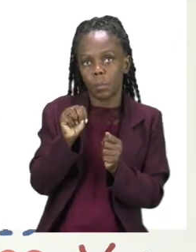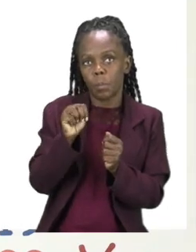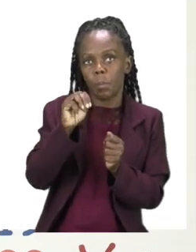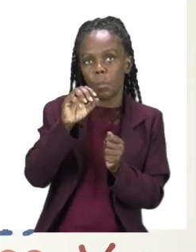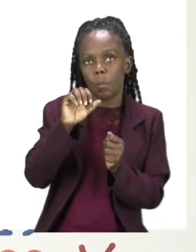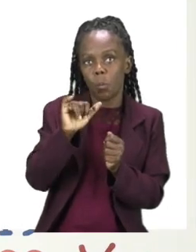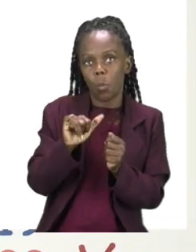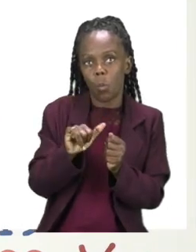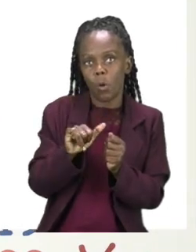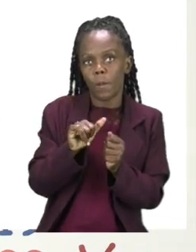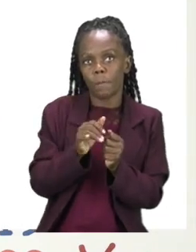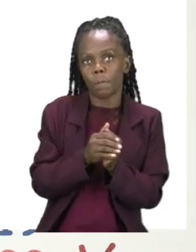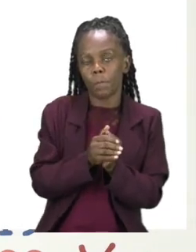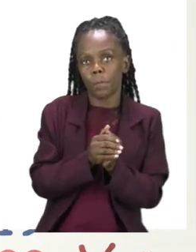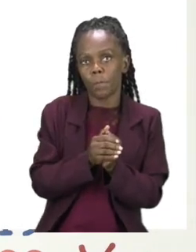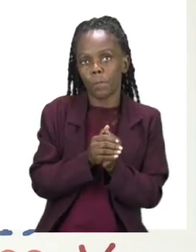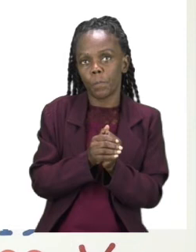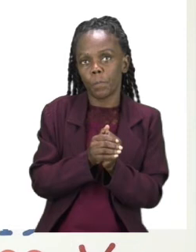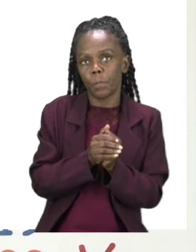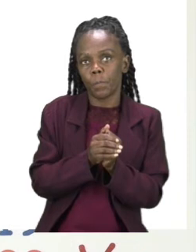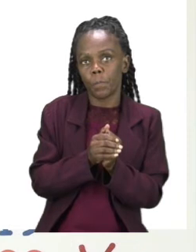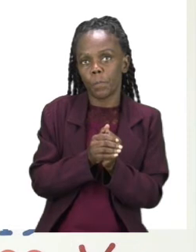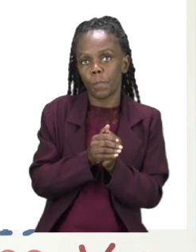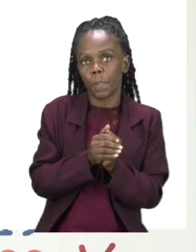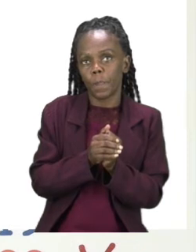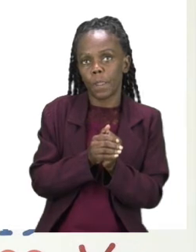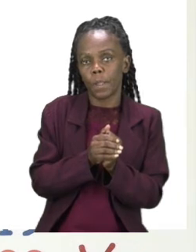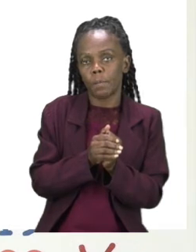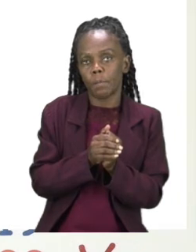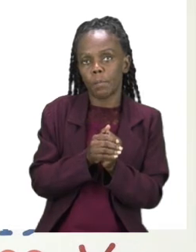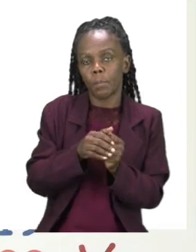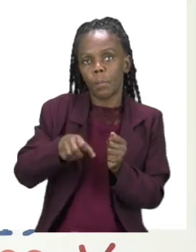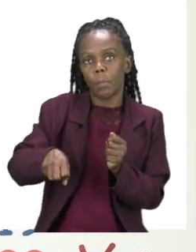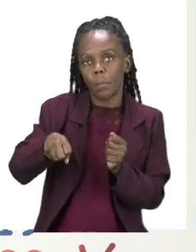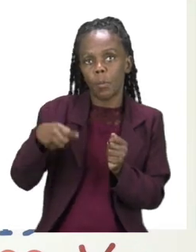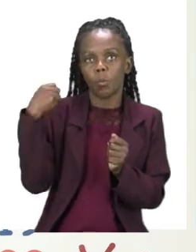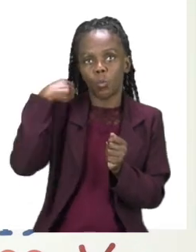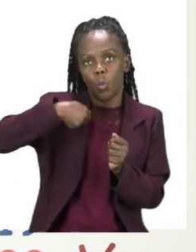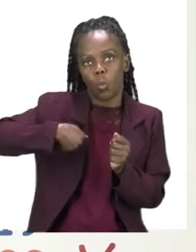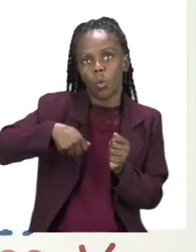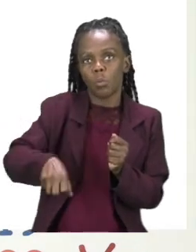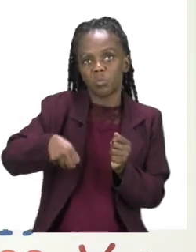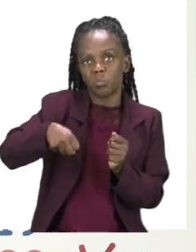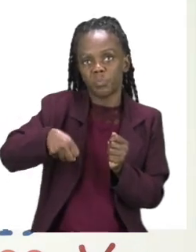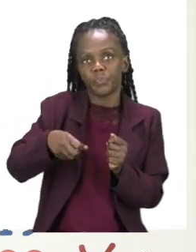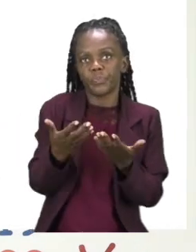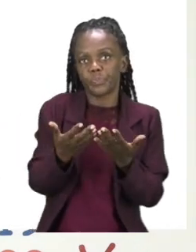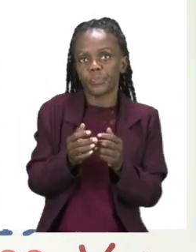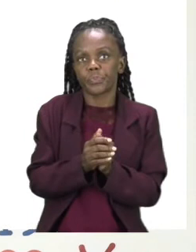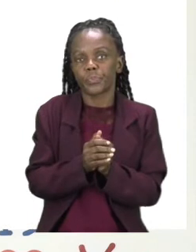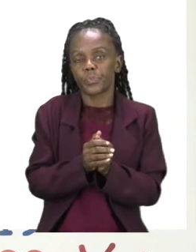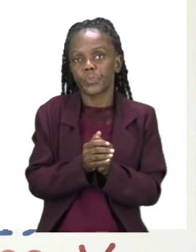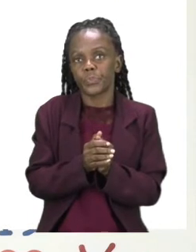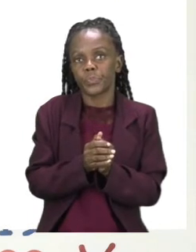and the last word bag. Now remember, boys and girls, when you are